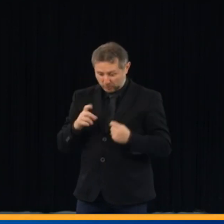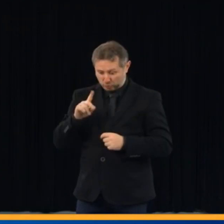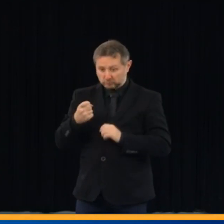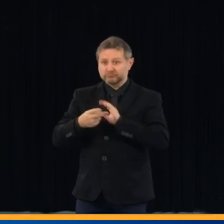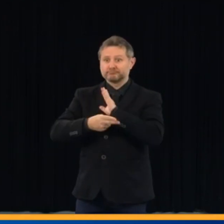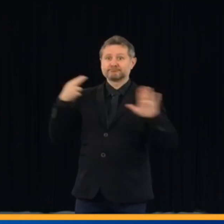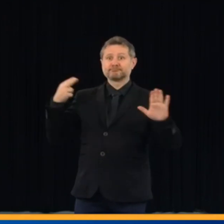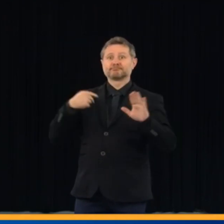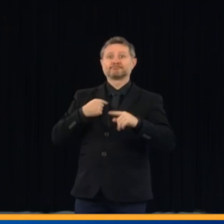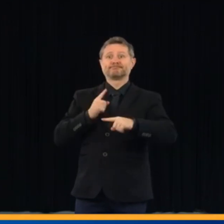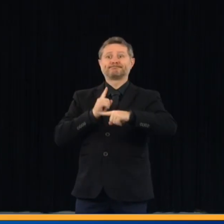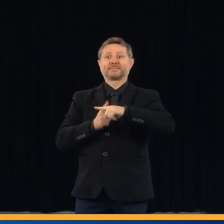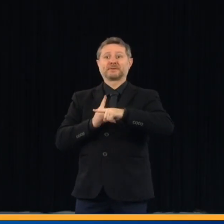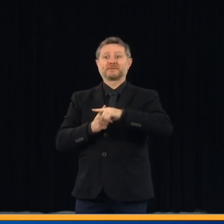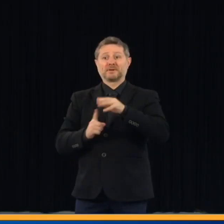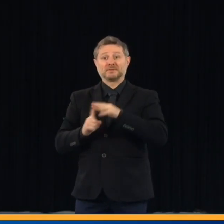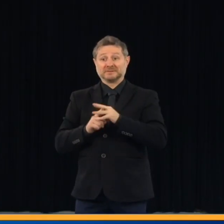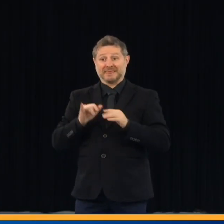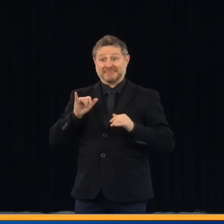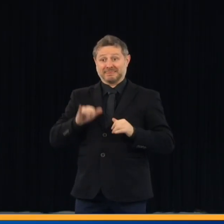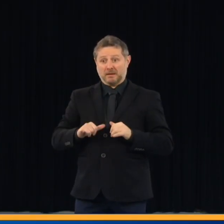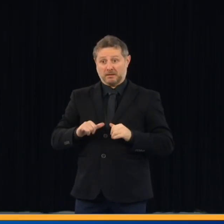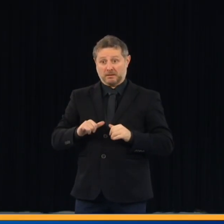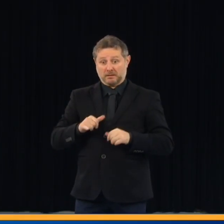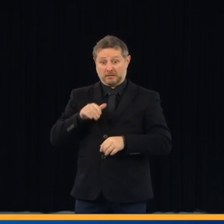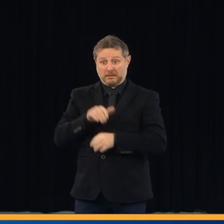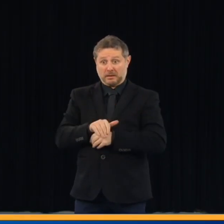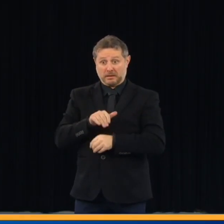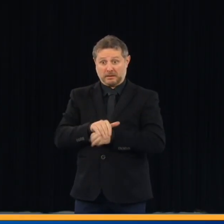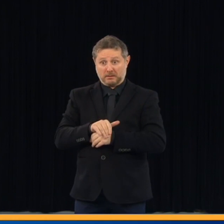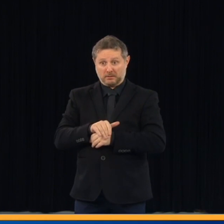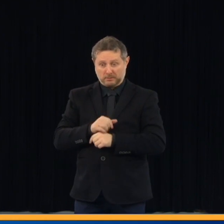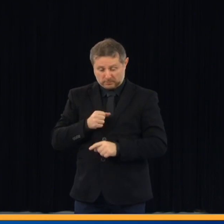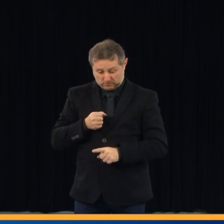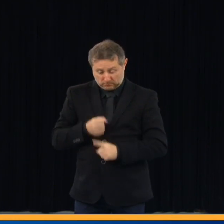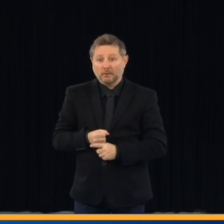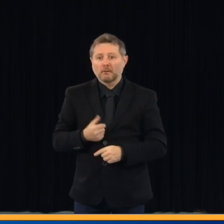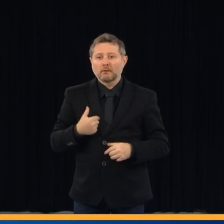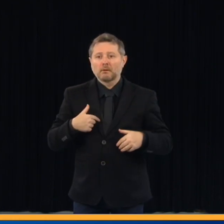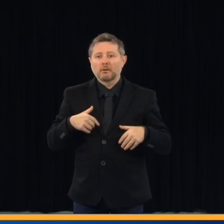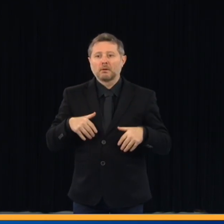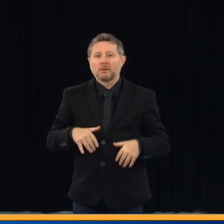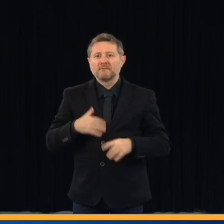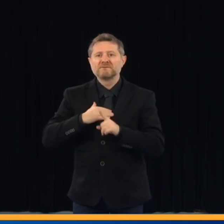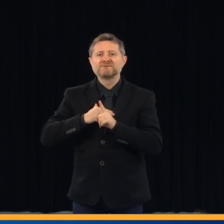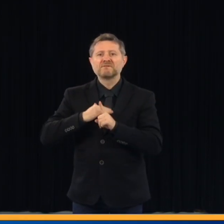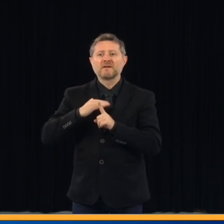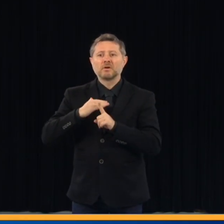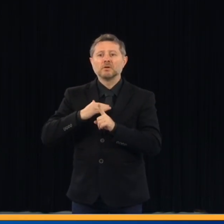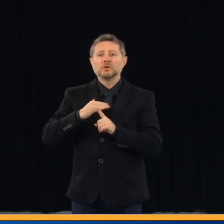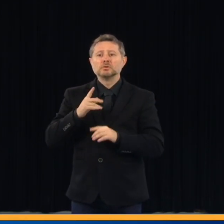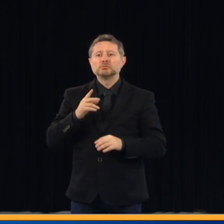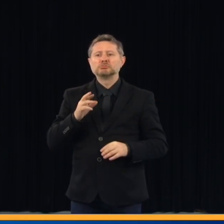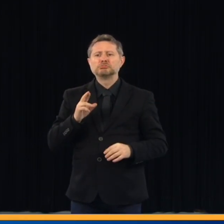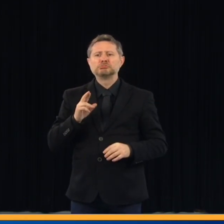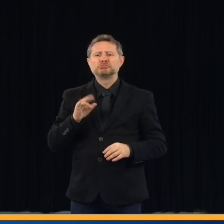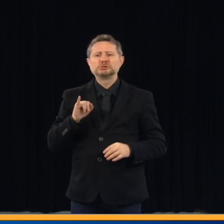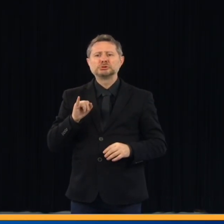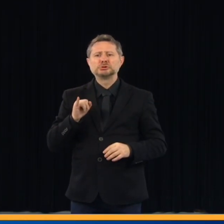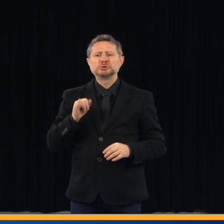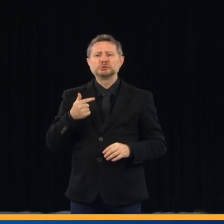psychosomatic or whatever. But that night, I got hit with fever and those rigors, spelled like rigors,